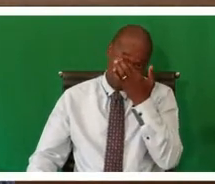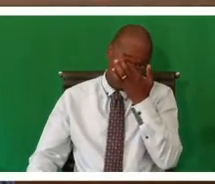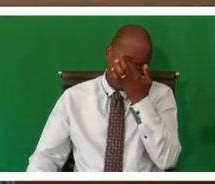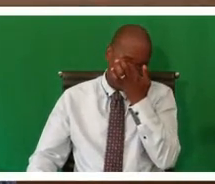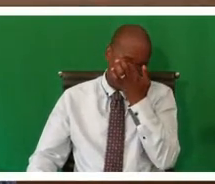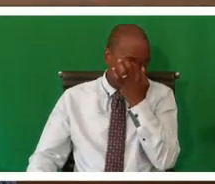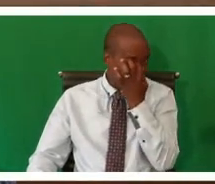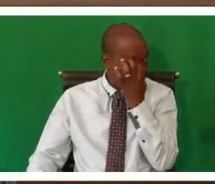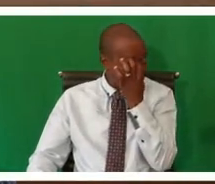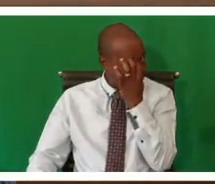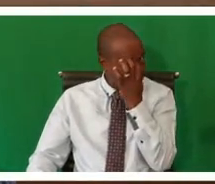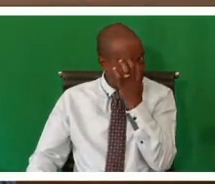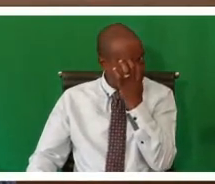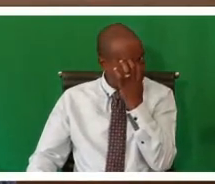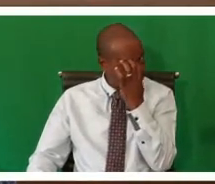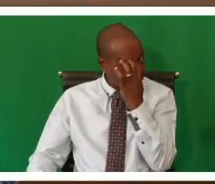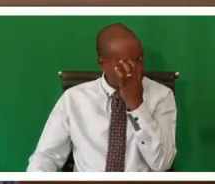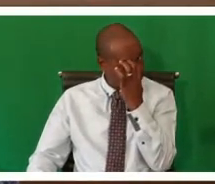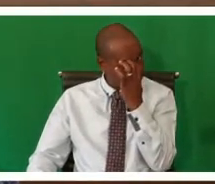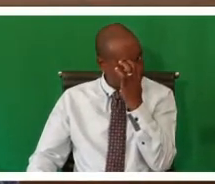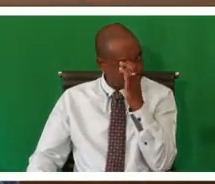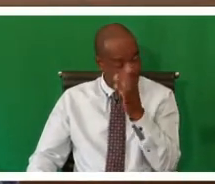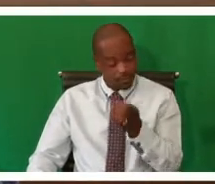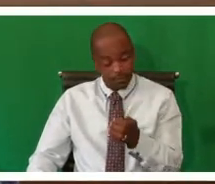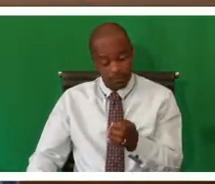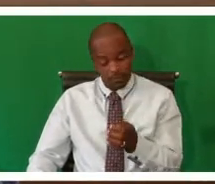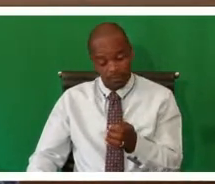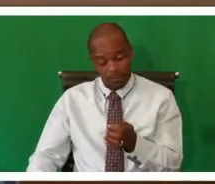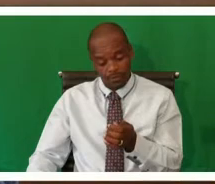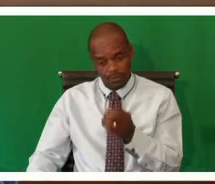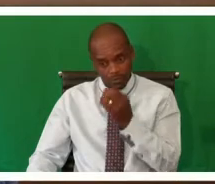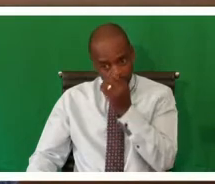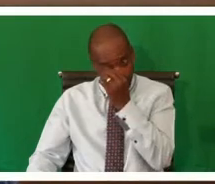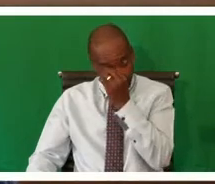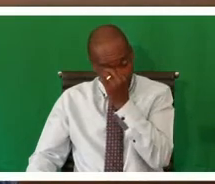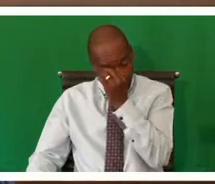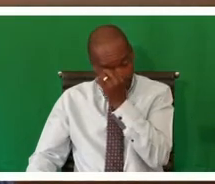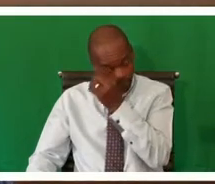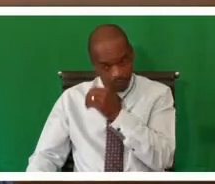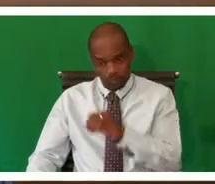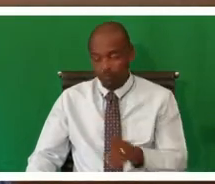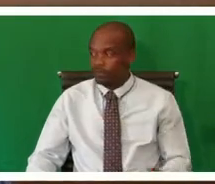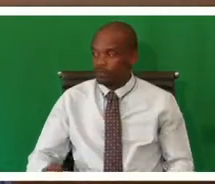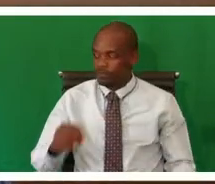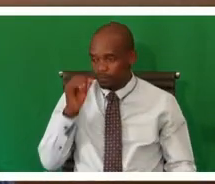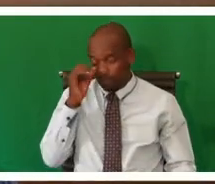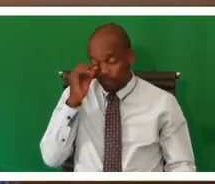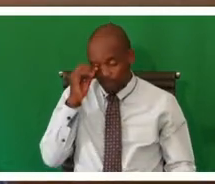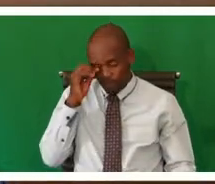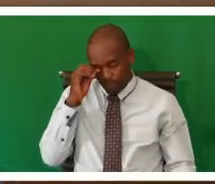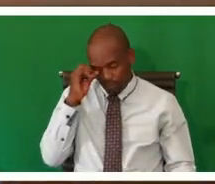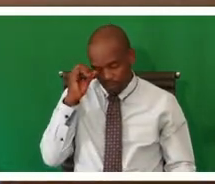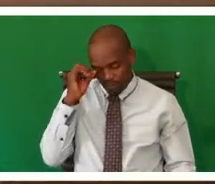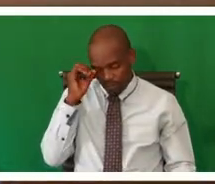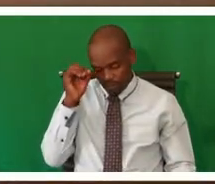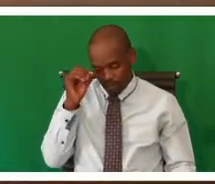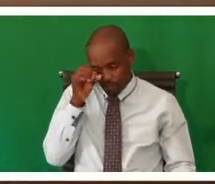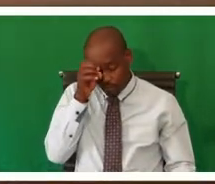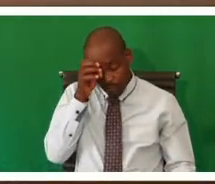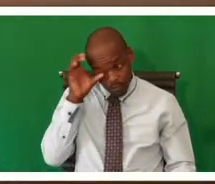39 contracts are held by previously disadvantaged individuals. This is 53% of